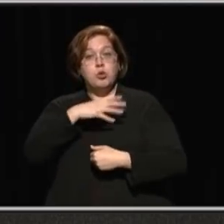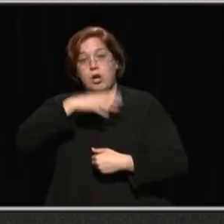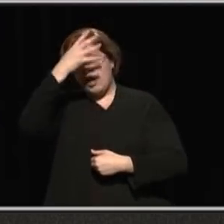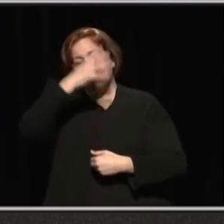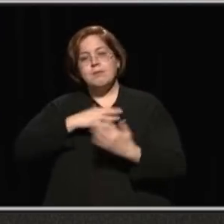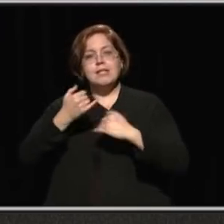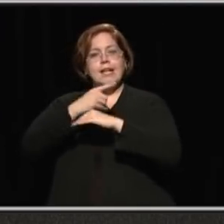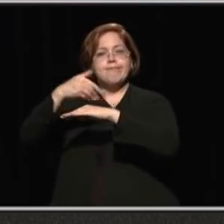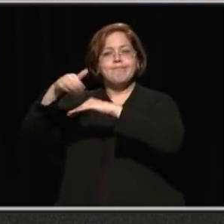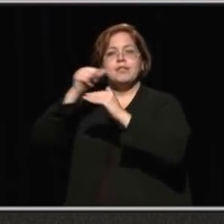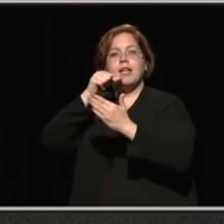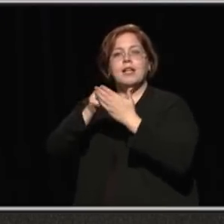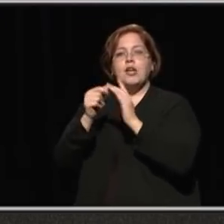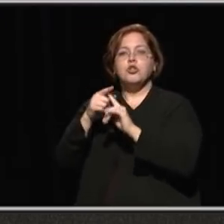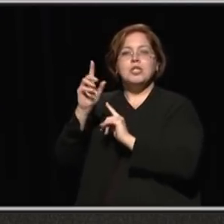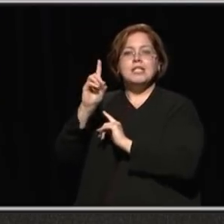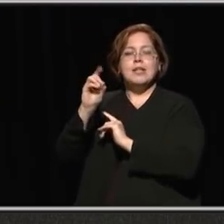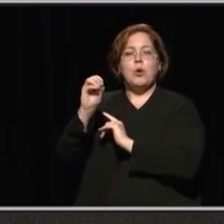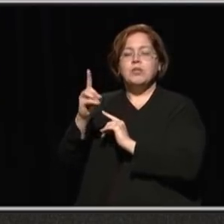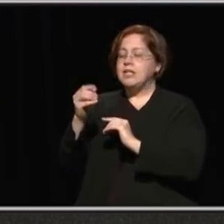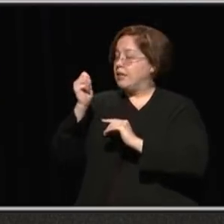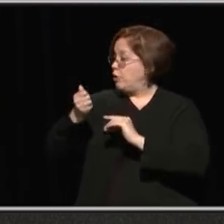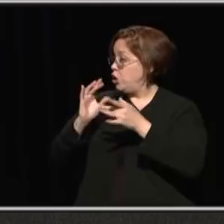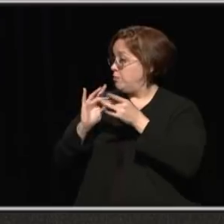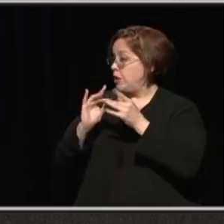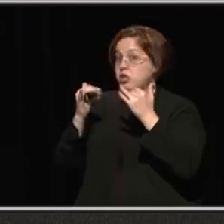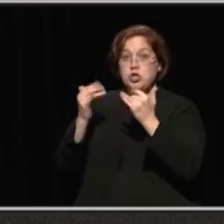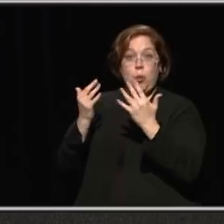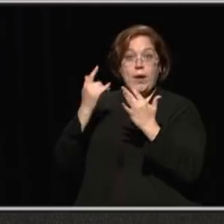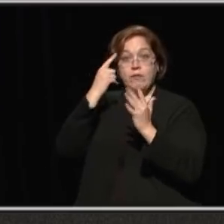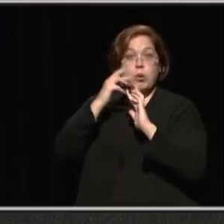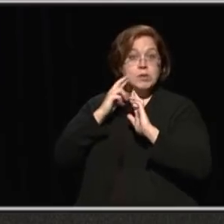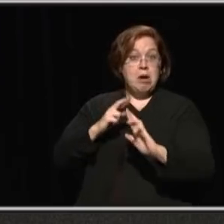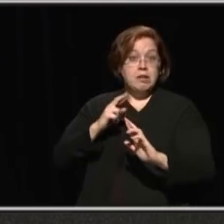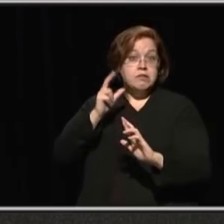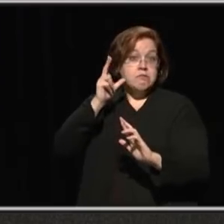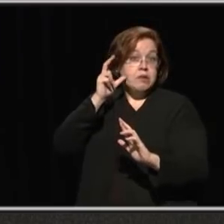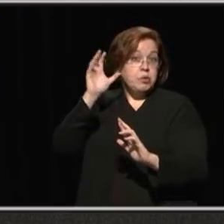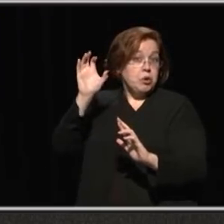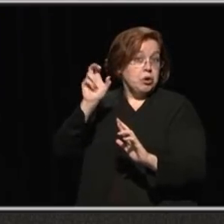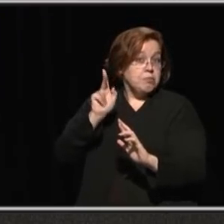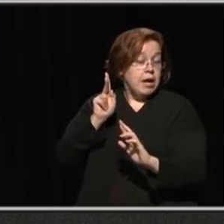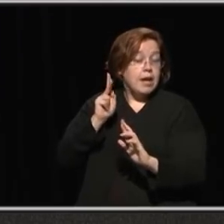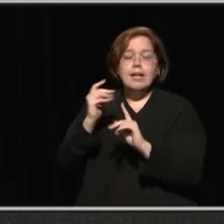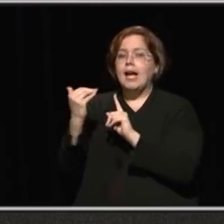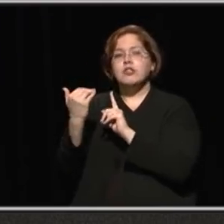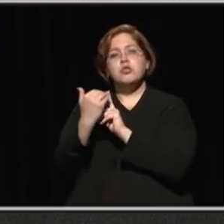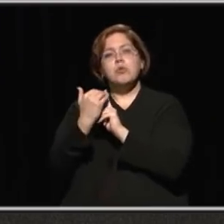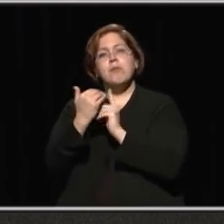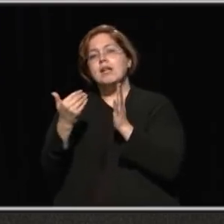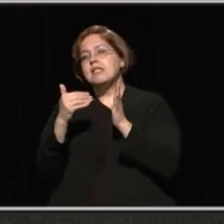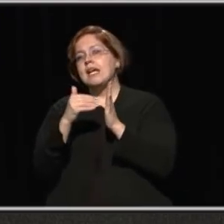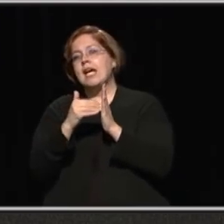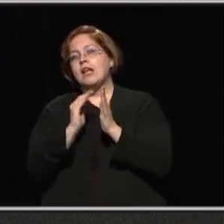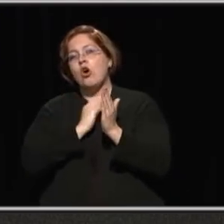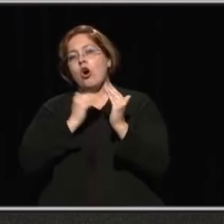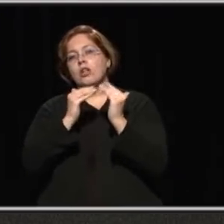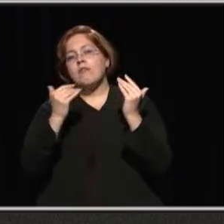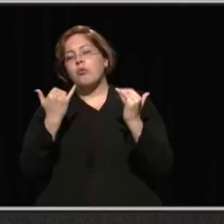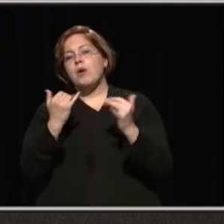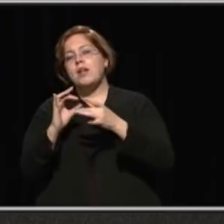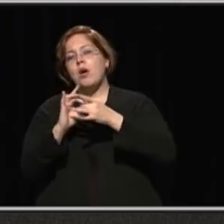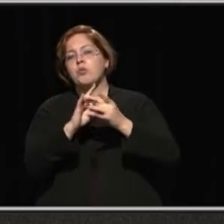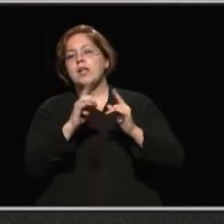to the Department of Defense. The judge had mentioned that we were still waiting on a response. Have we heard back? And just remind us again where we're at right now in terms of